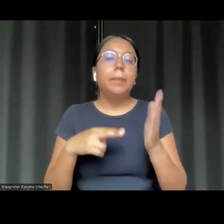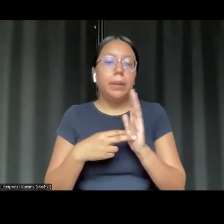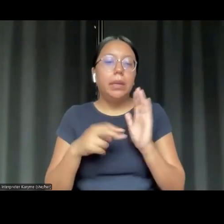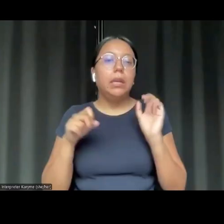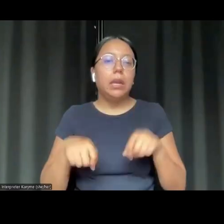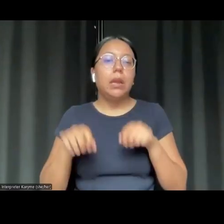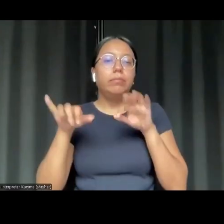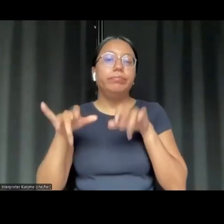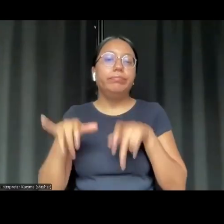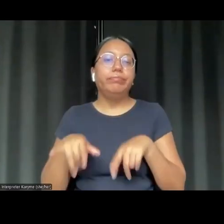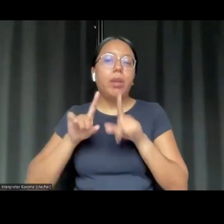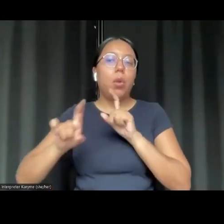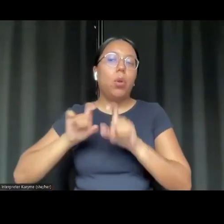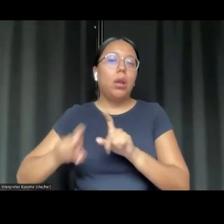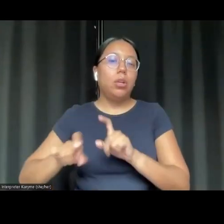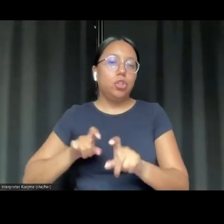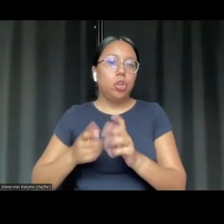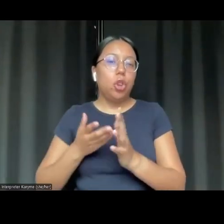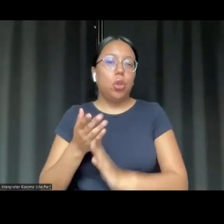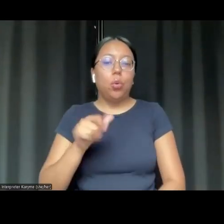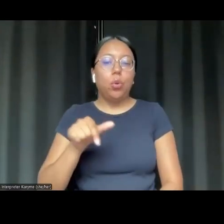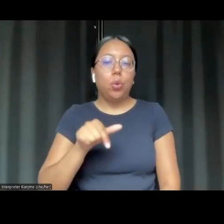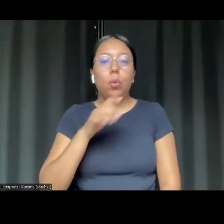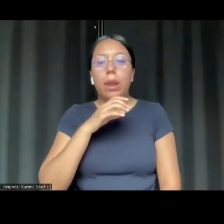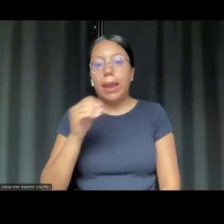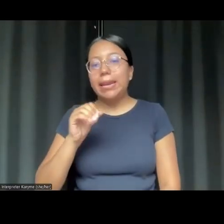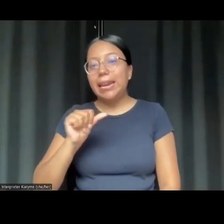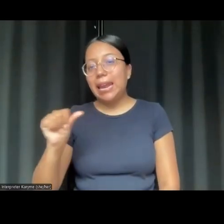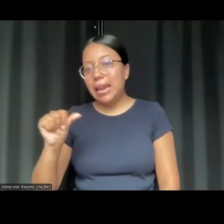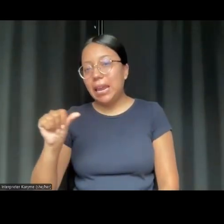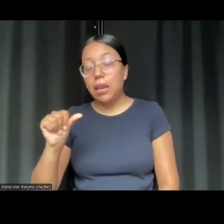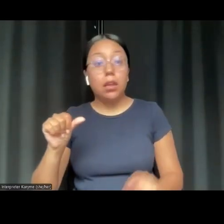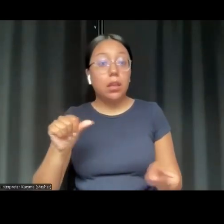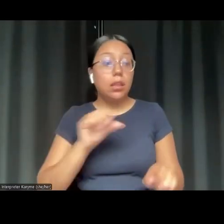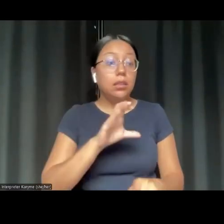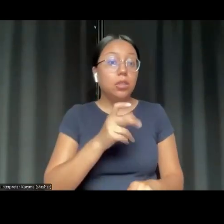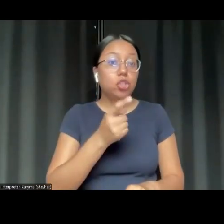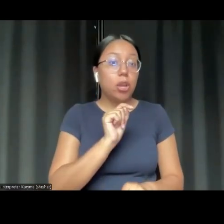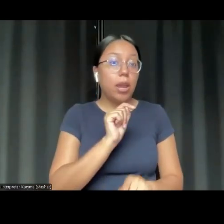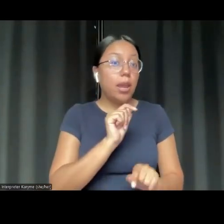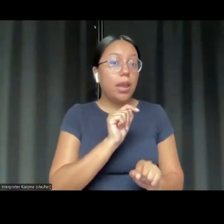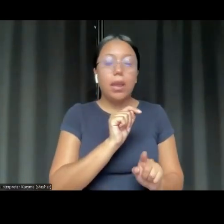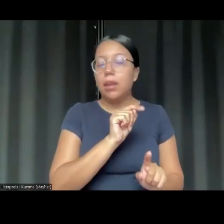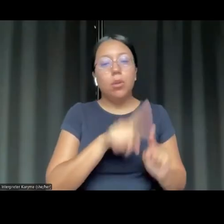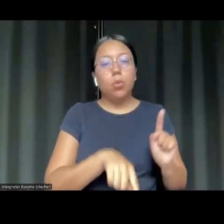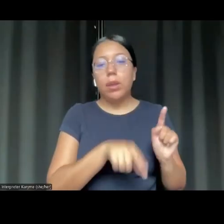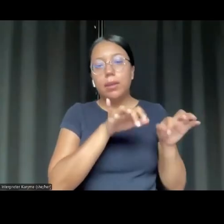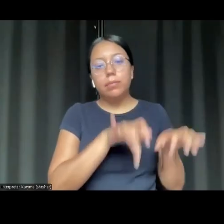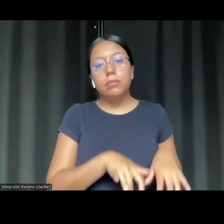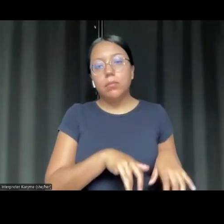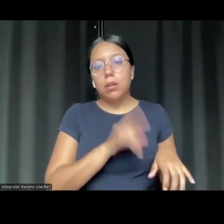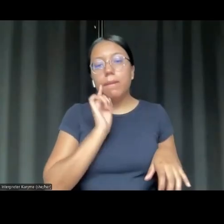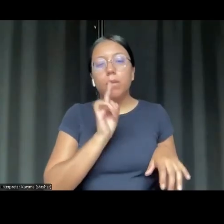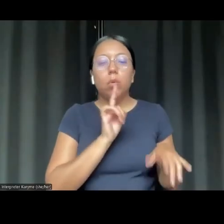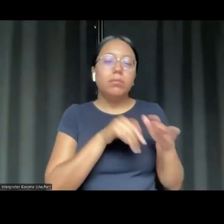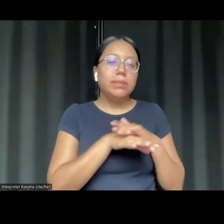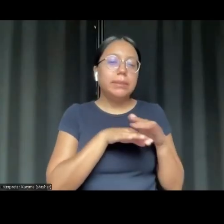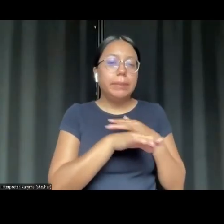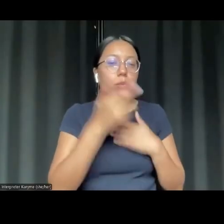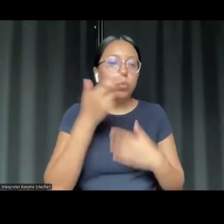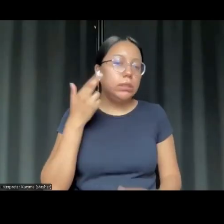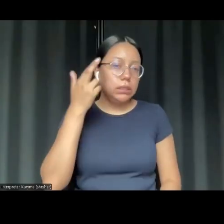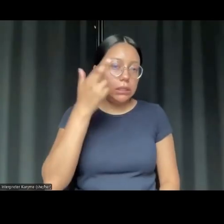the Q&A function. The chat will not take place here for accessibility reasons. And if